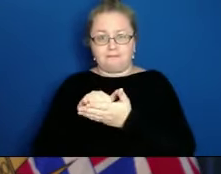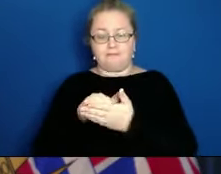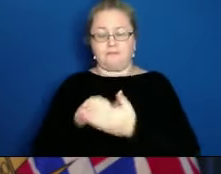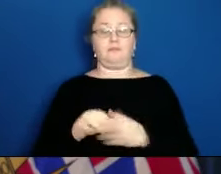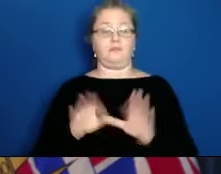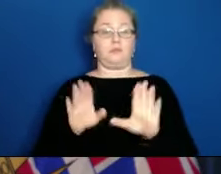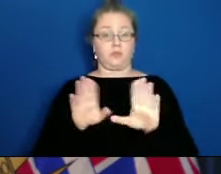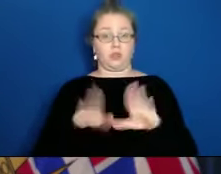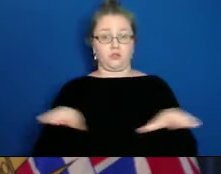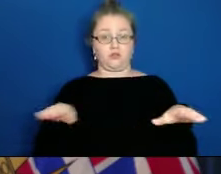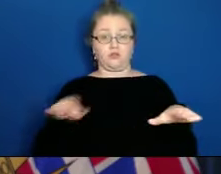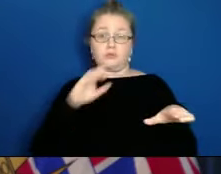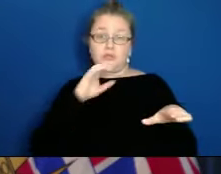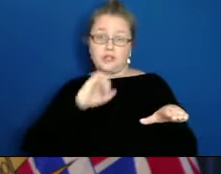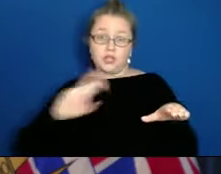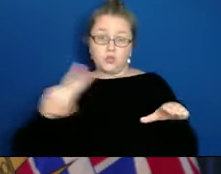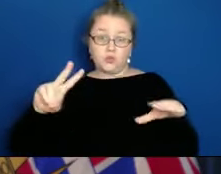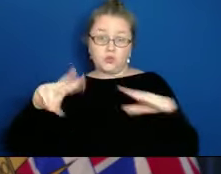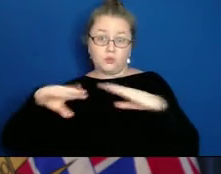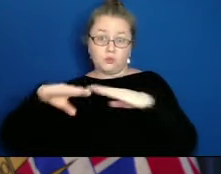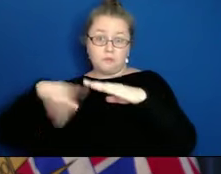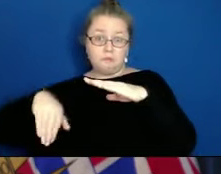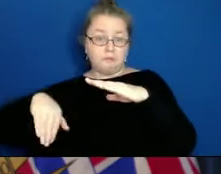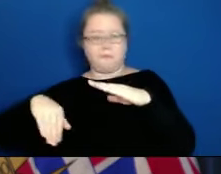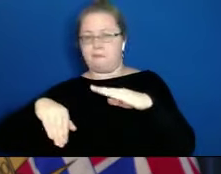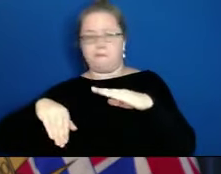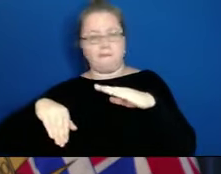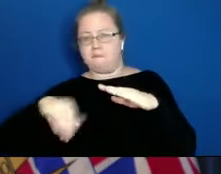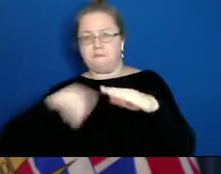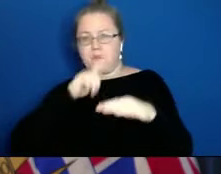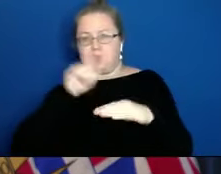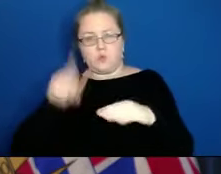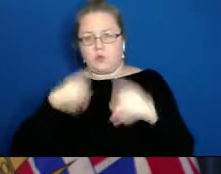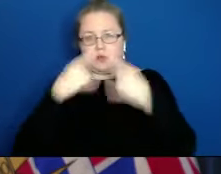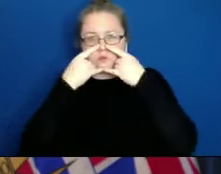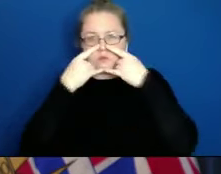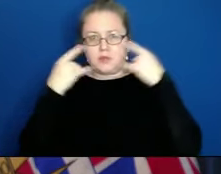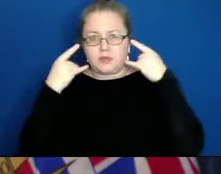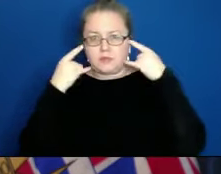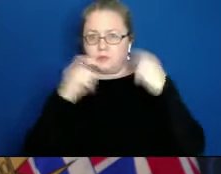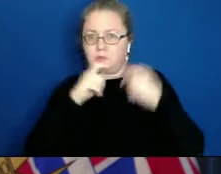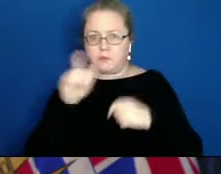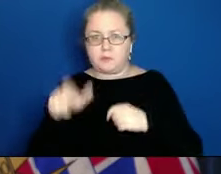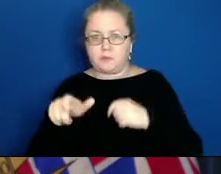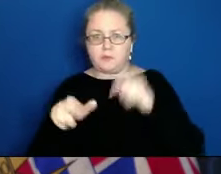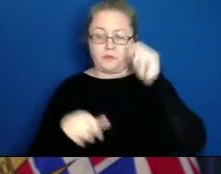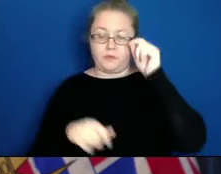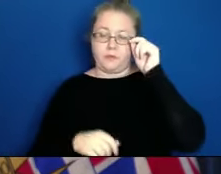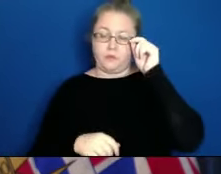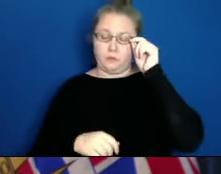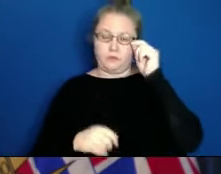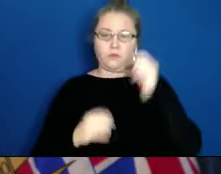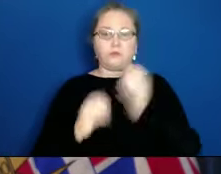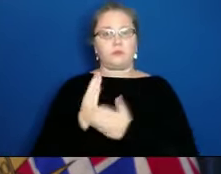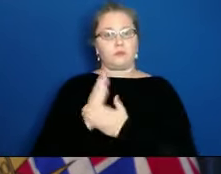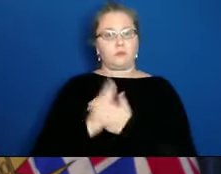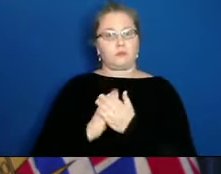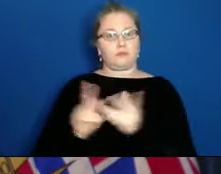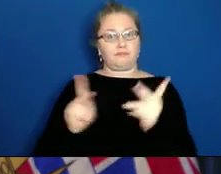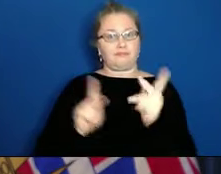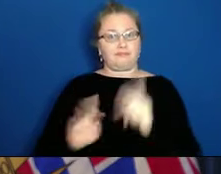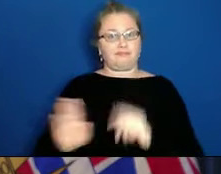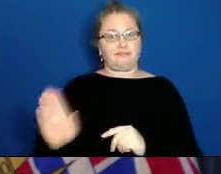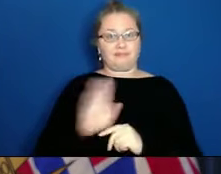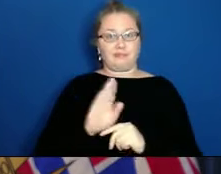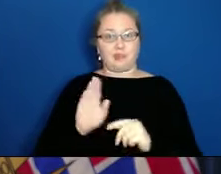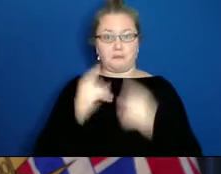under the age of 2, and we need to be aware that some people's disabilities or inability to wear a